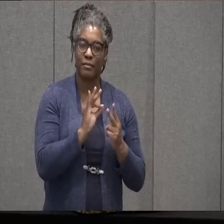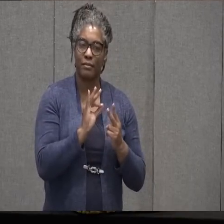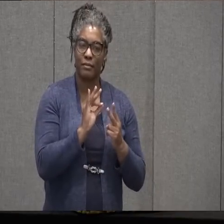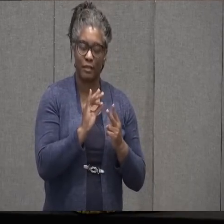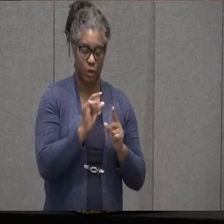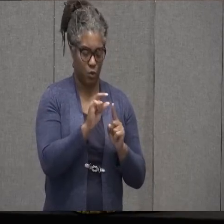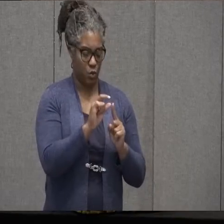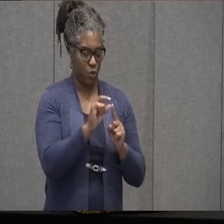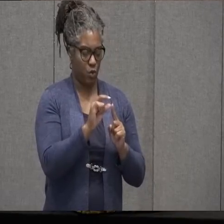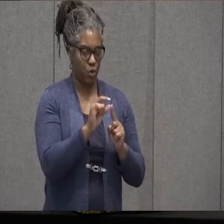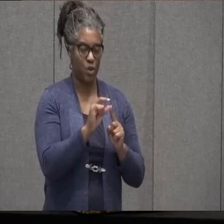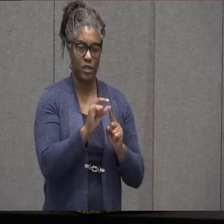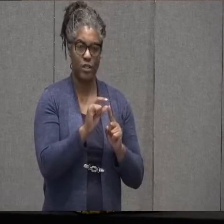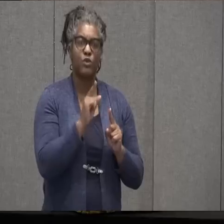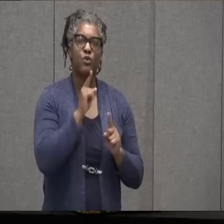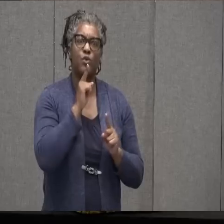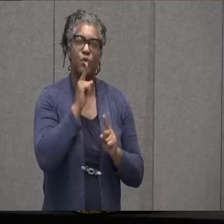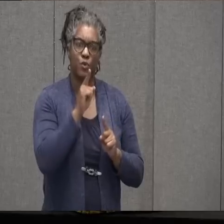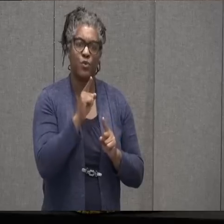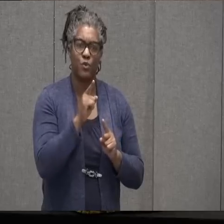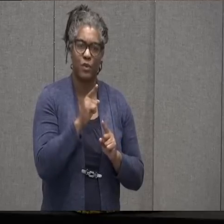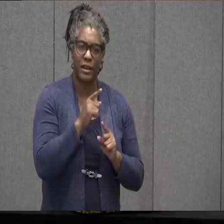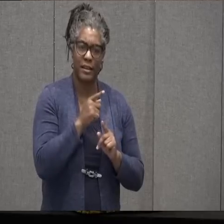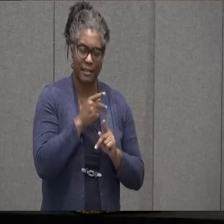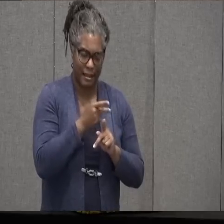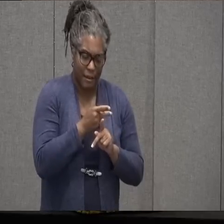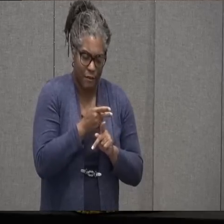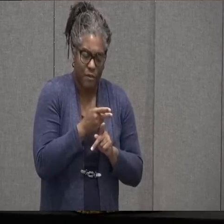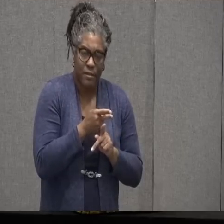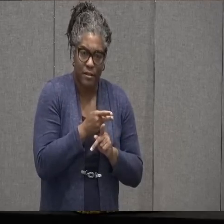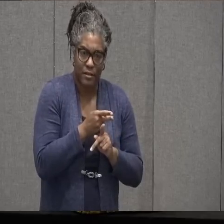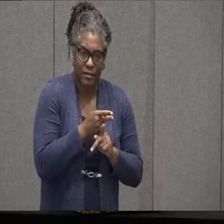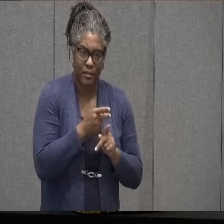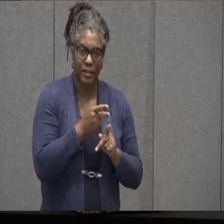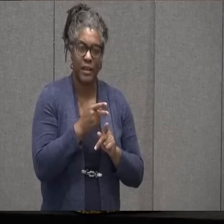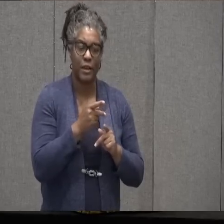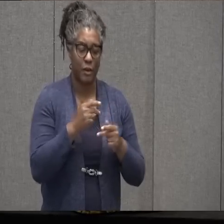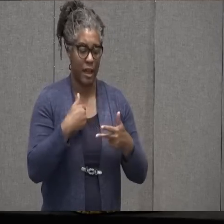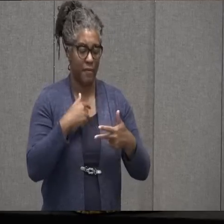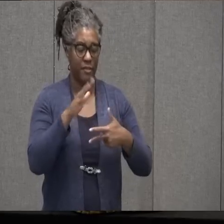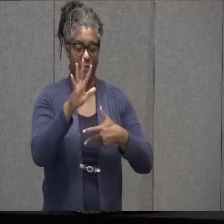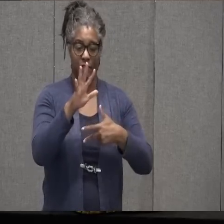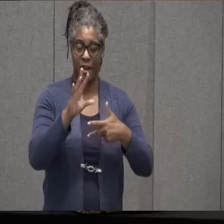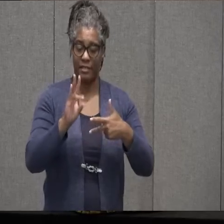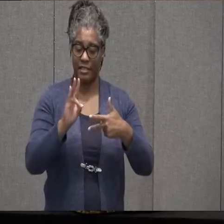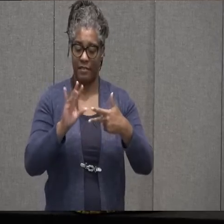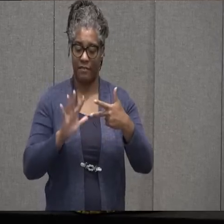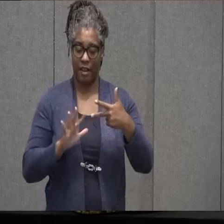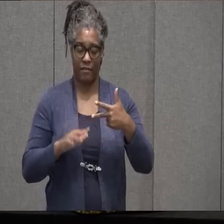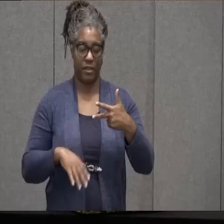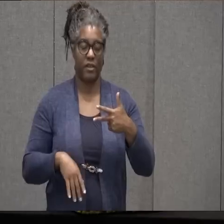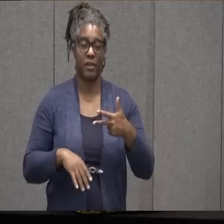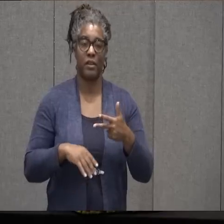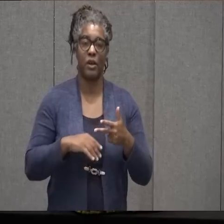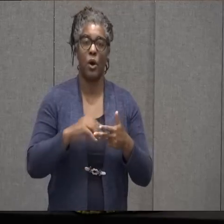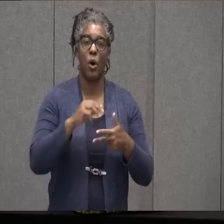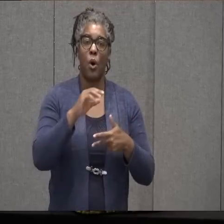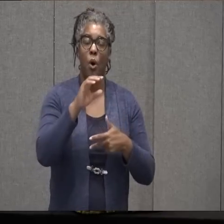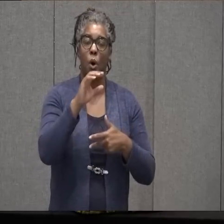on that 5-7-5 that we talked about. Can you clap these with me? An